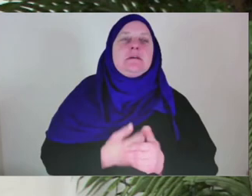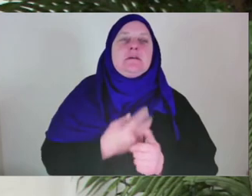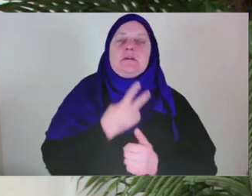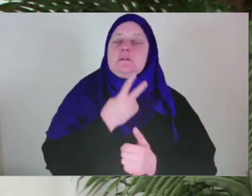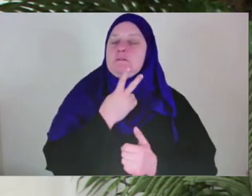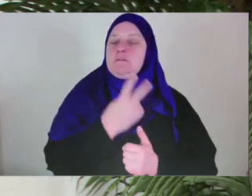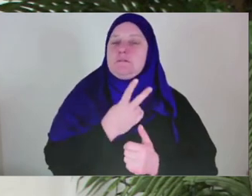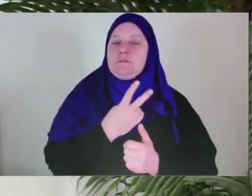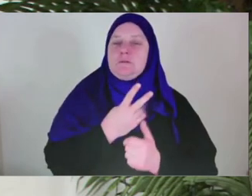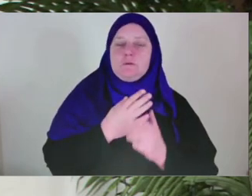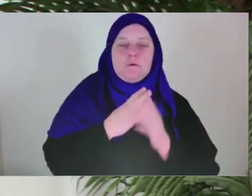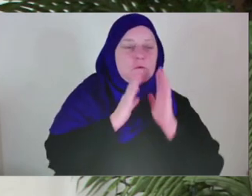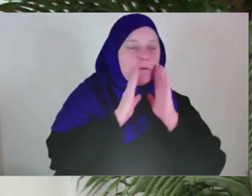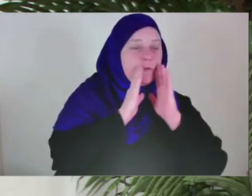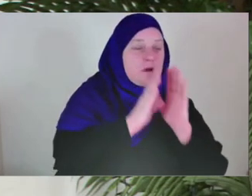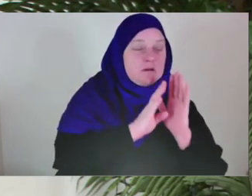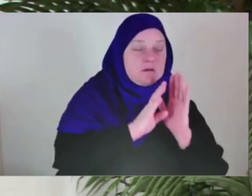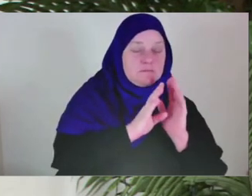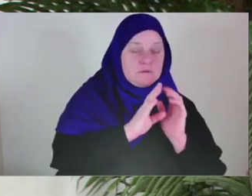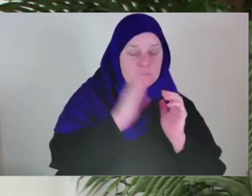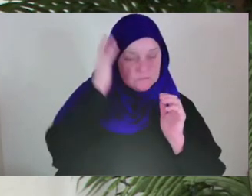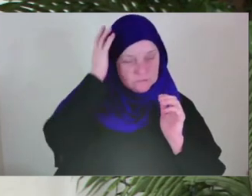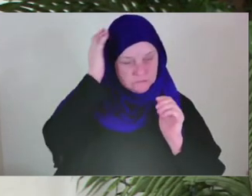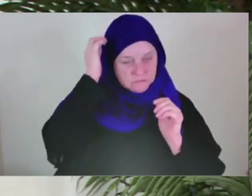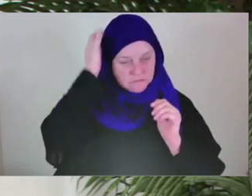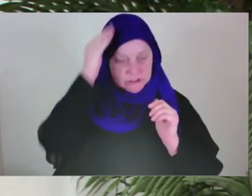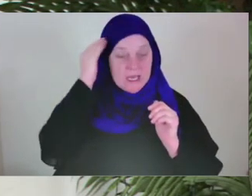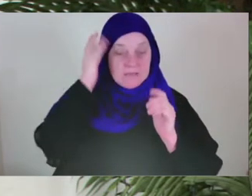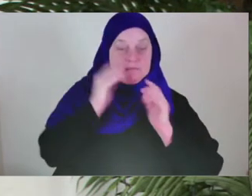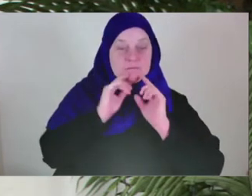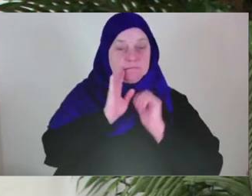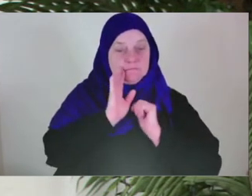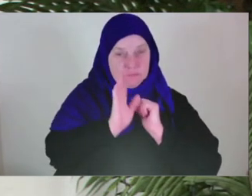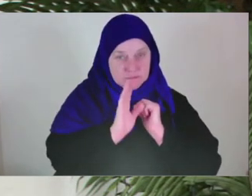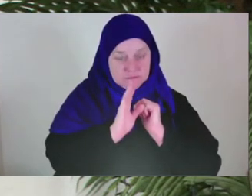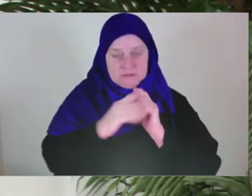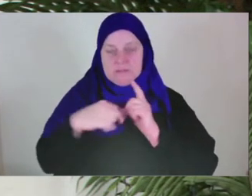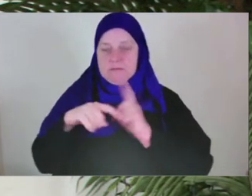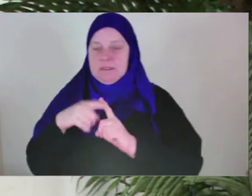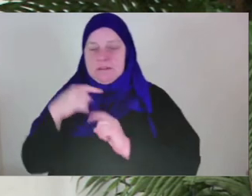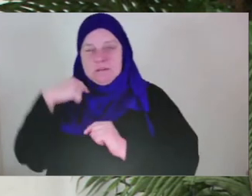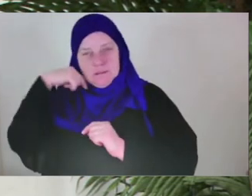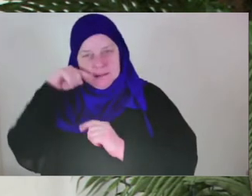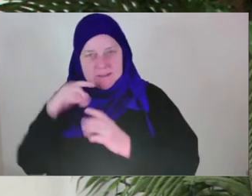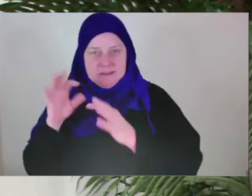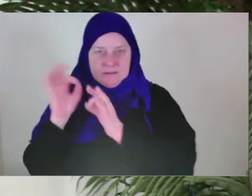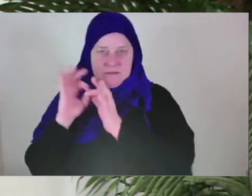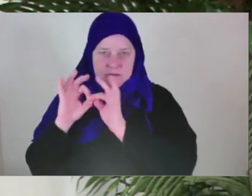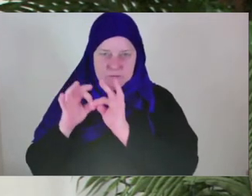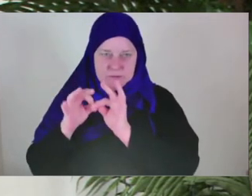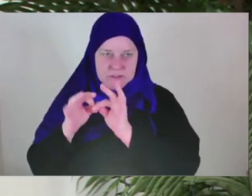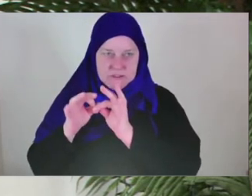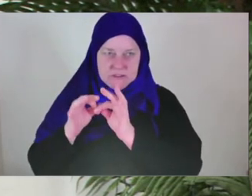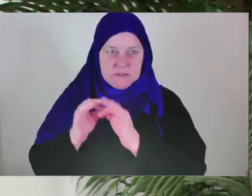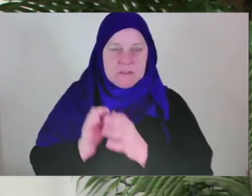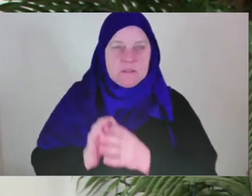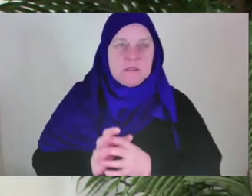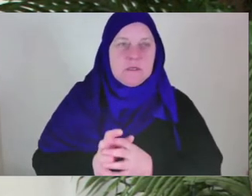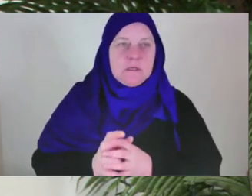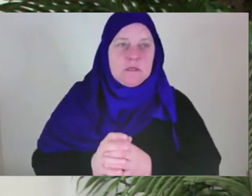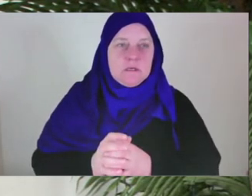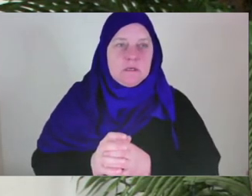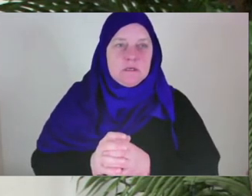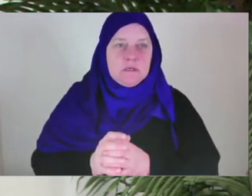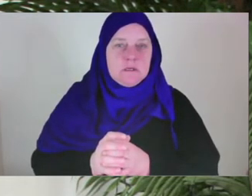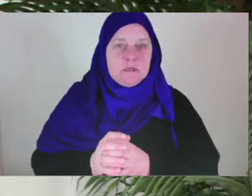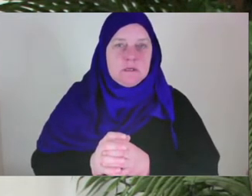Lizzi, who will do the Auslan for this evening. Our brief agenda for this evening is that we will have a